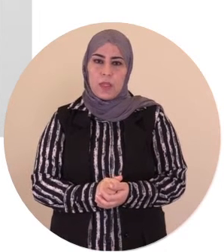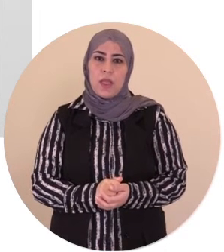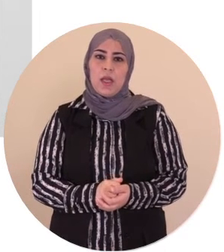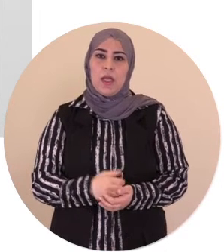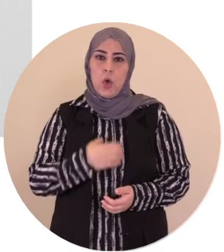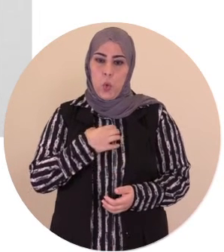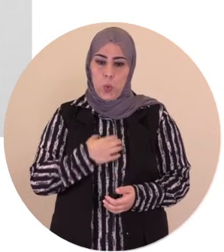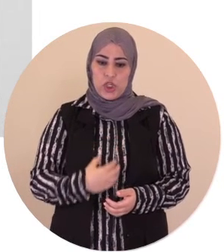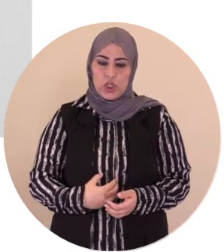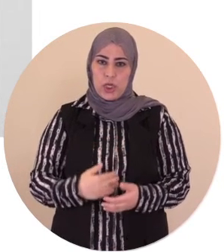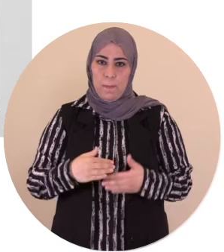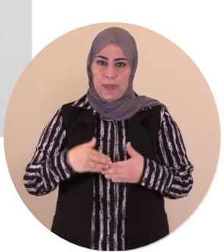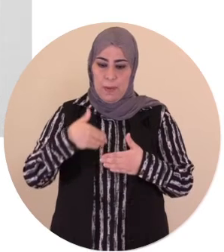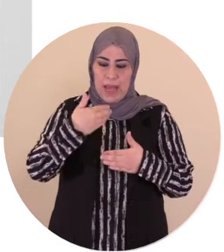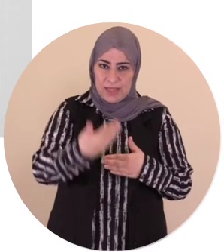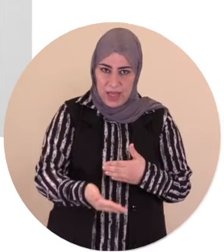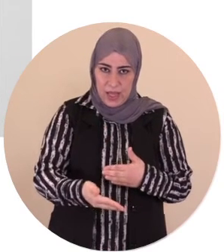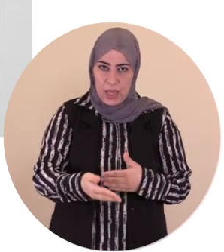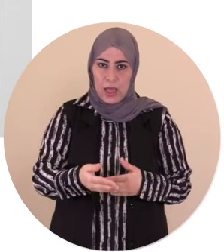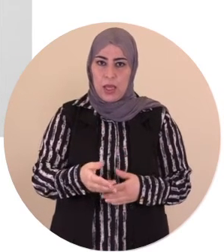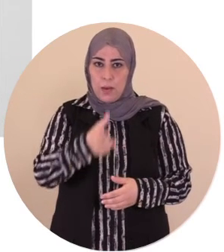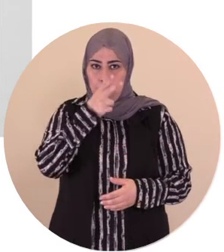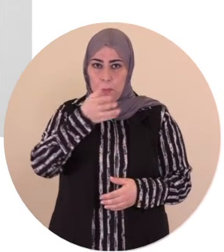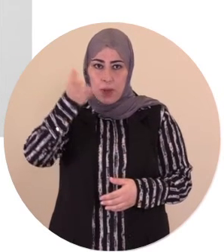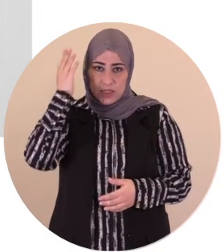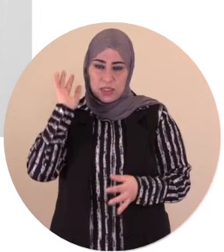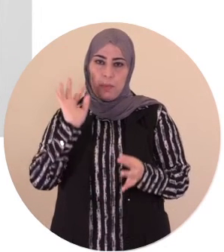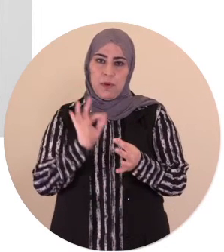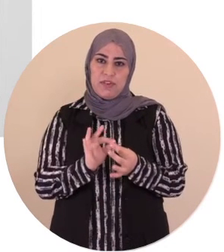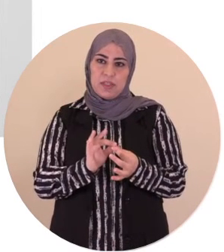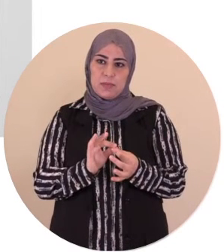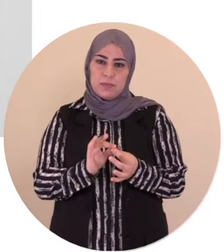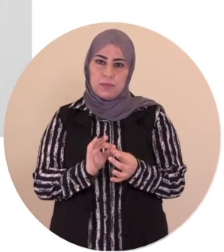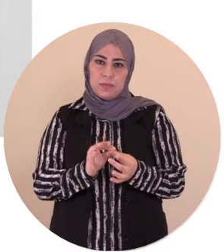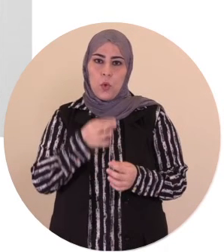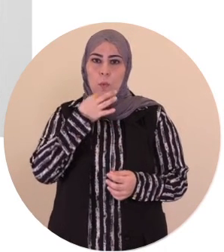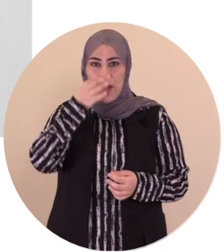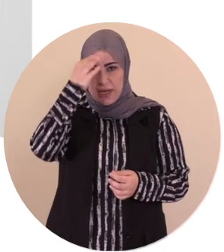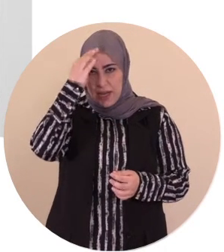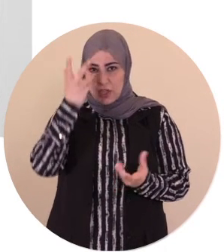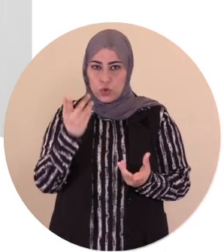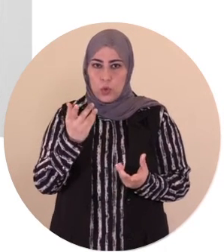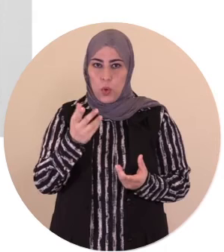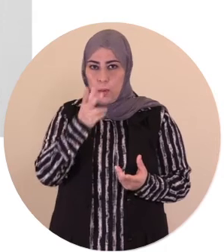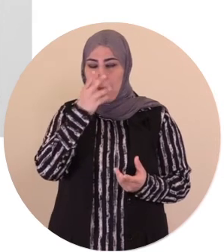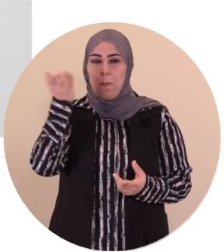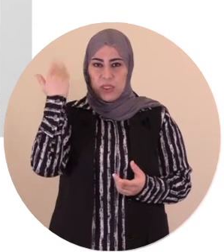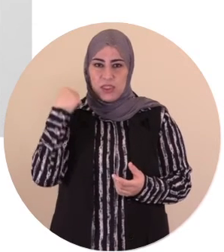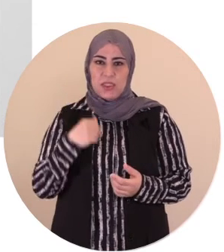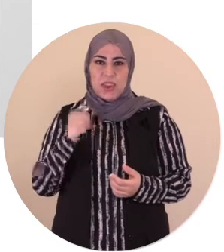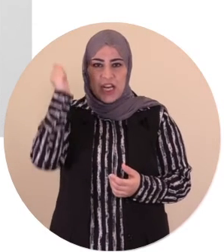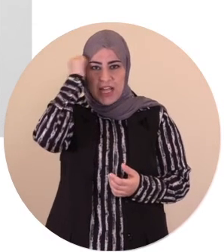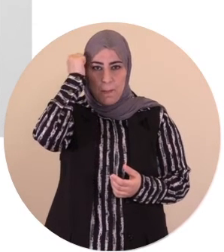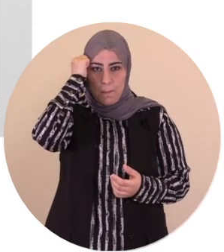it with wish, the rule is as follows: wish plus past perfect. And wish is always in the past